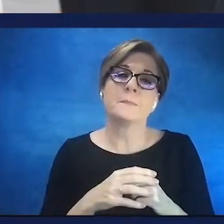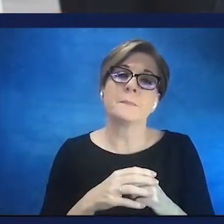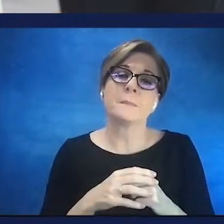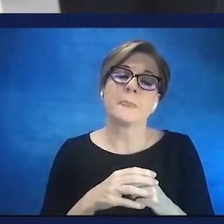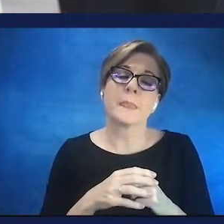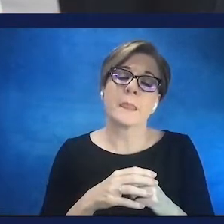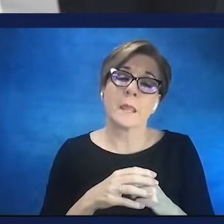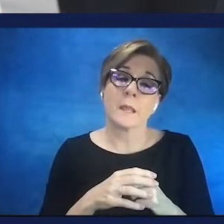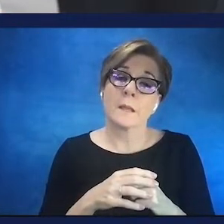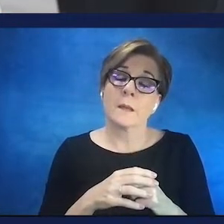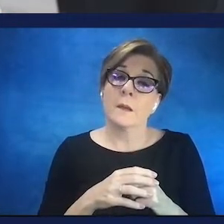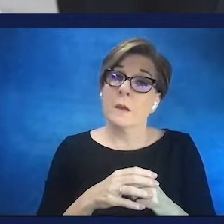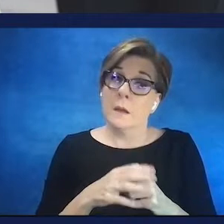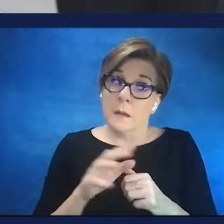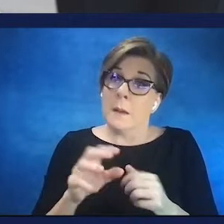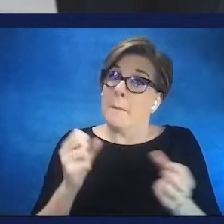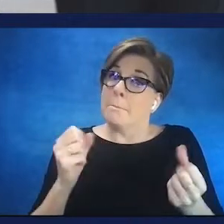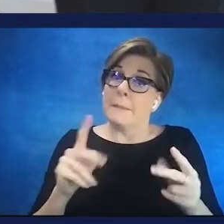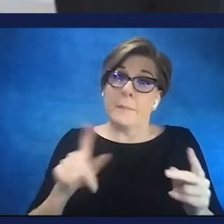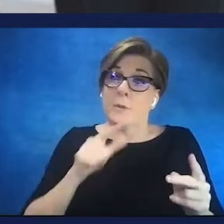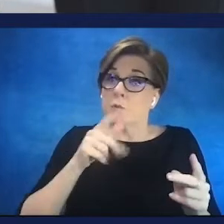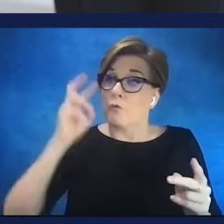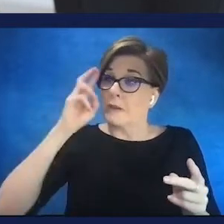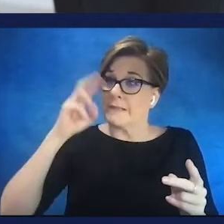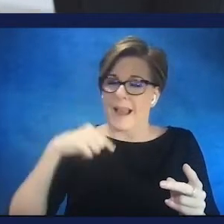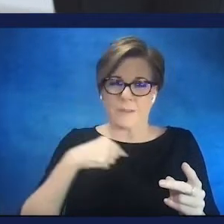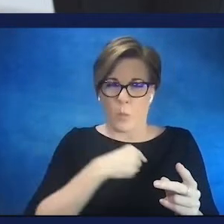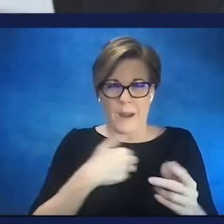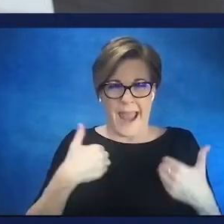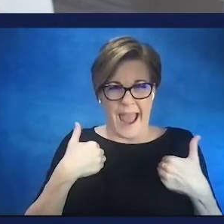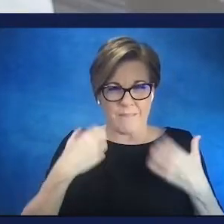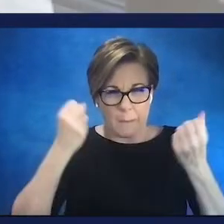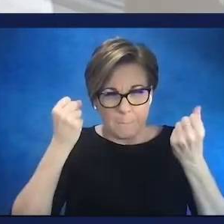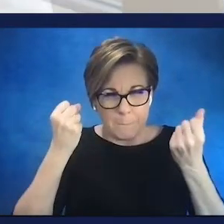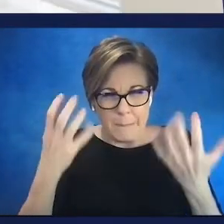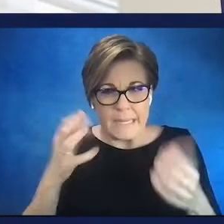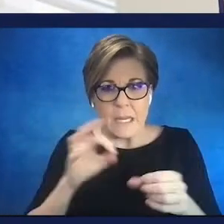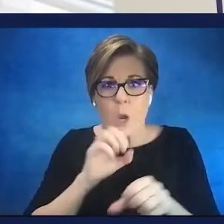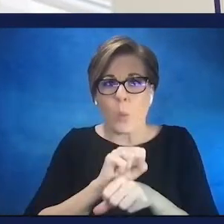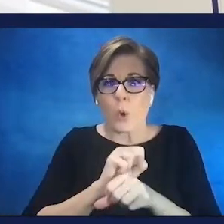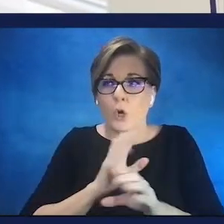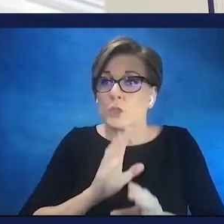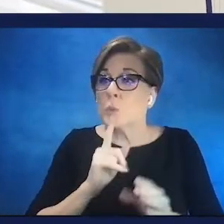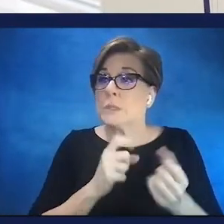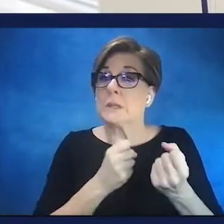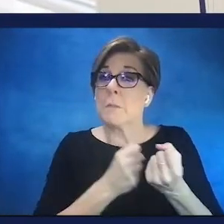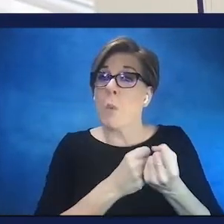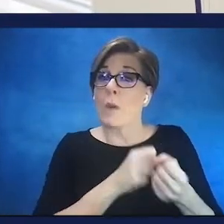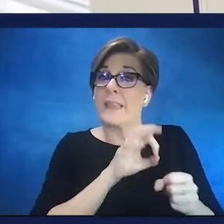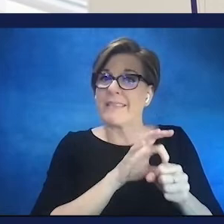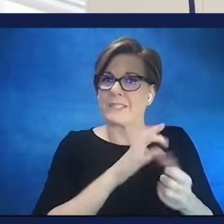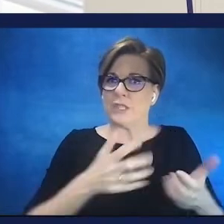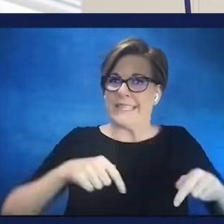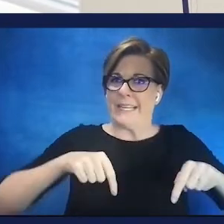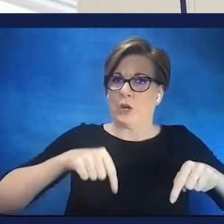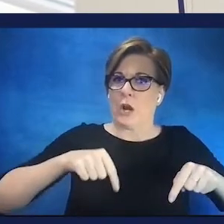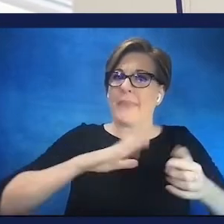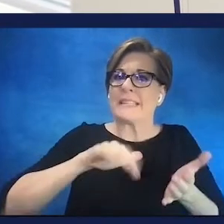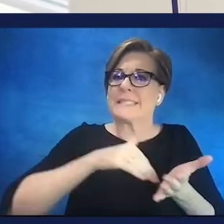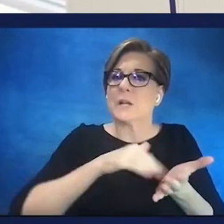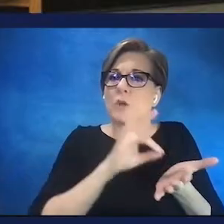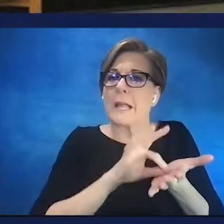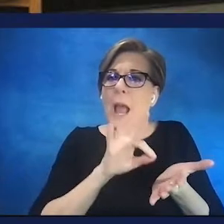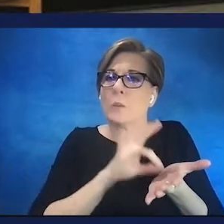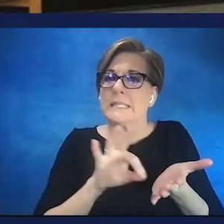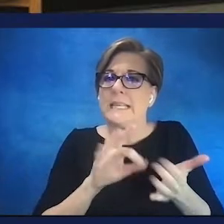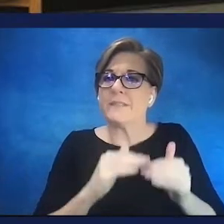one thing that people don't realize is we have a lot of workers that support the election here at our central counting